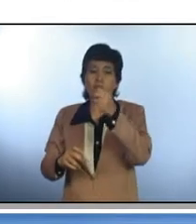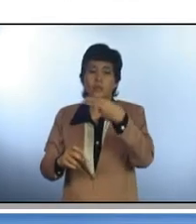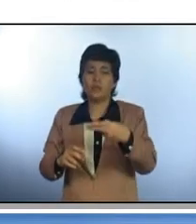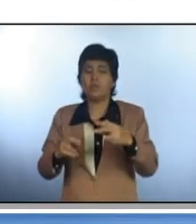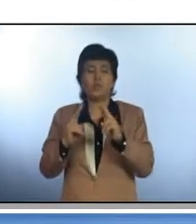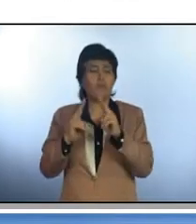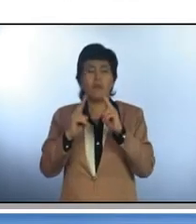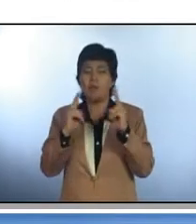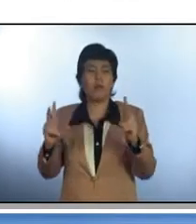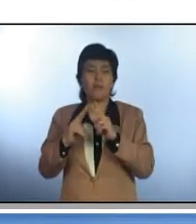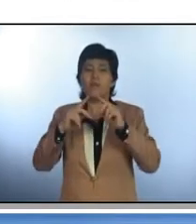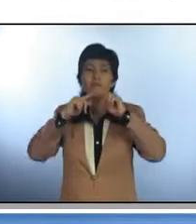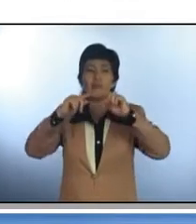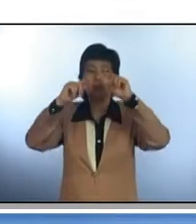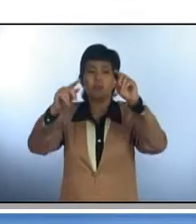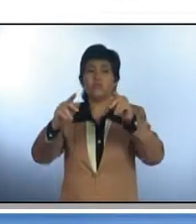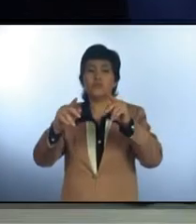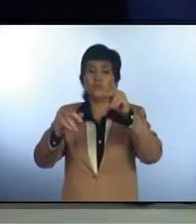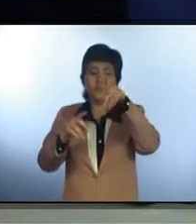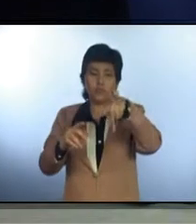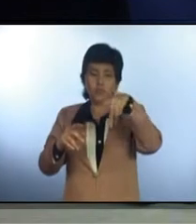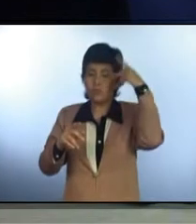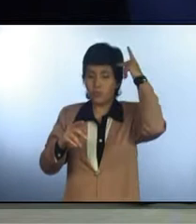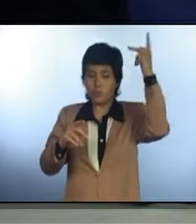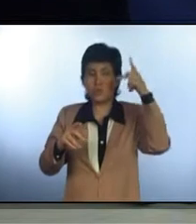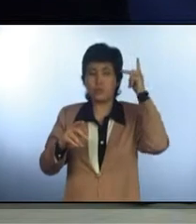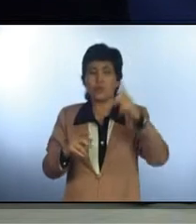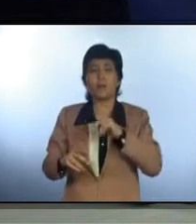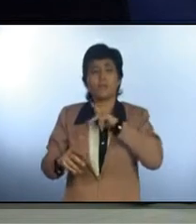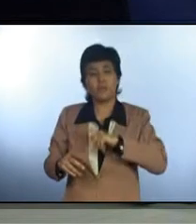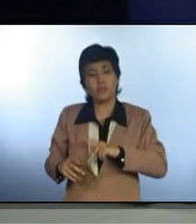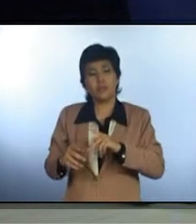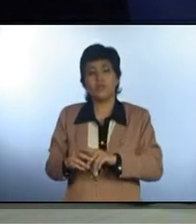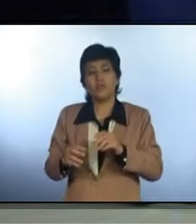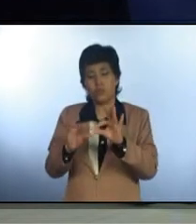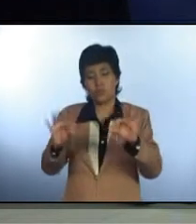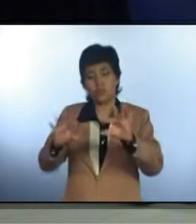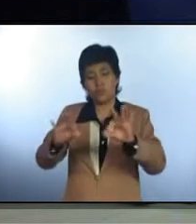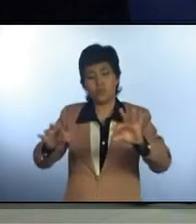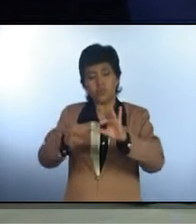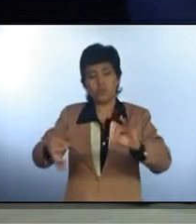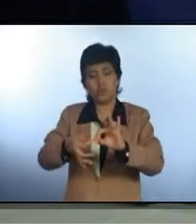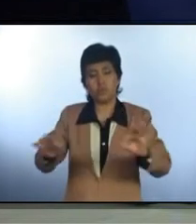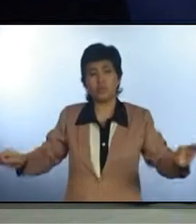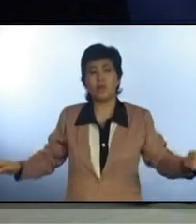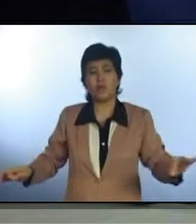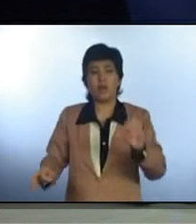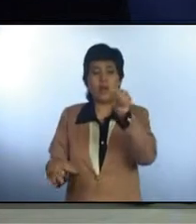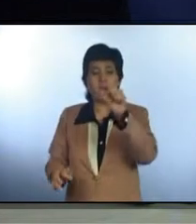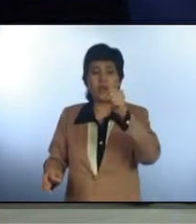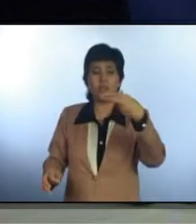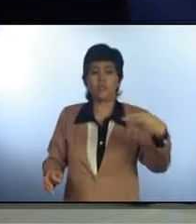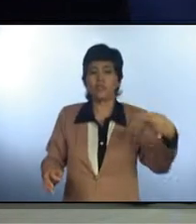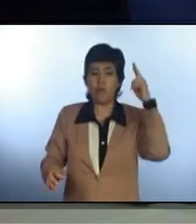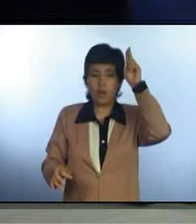Asch is a famous psychologist, yeah? This is his personal story. Now, we call this story Asch uncle's